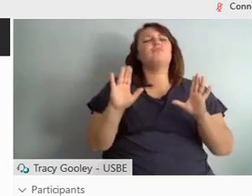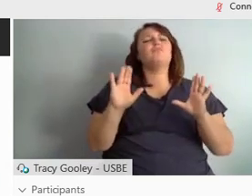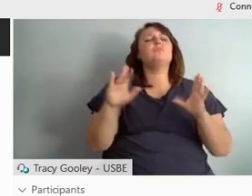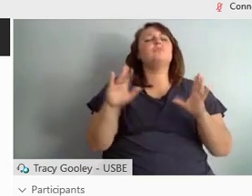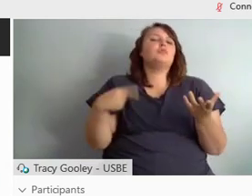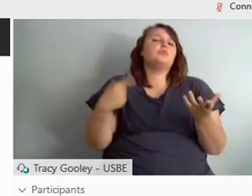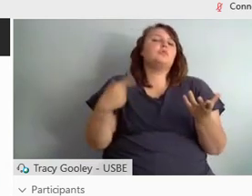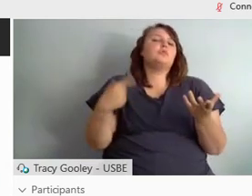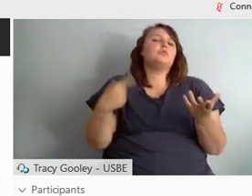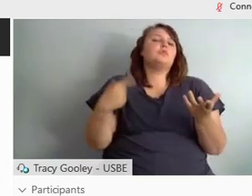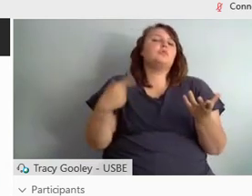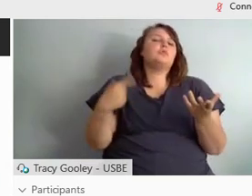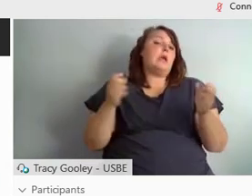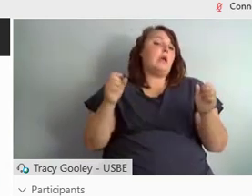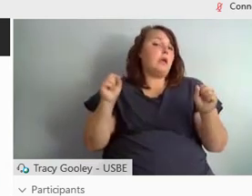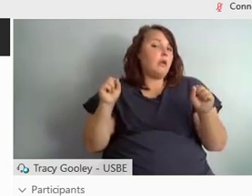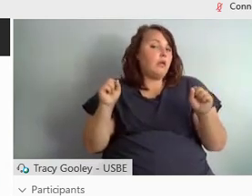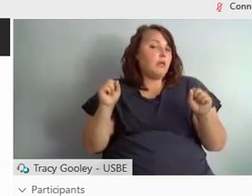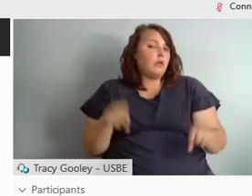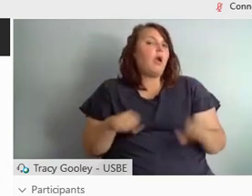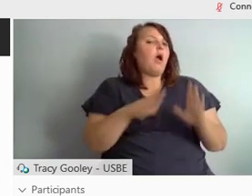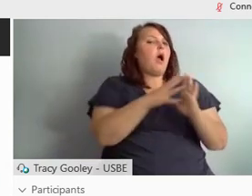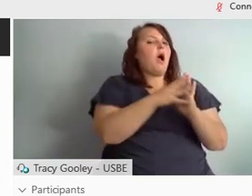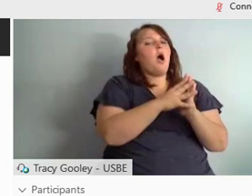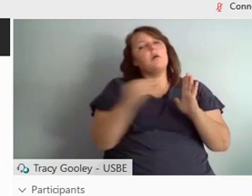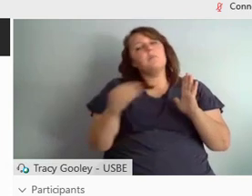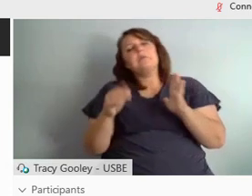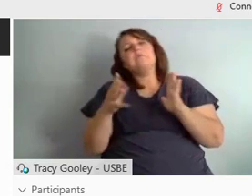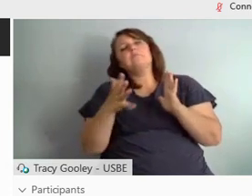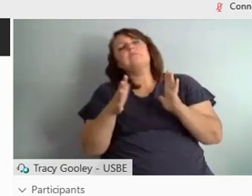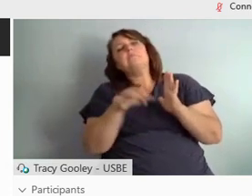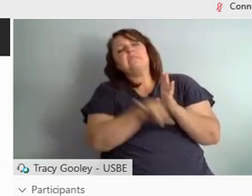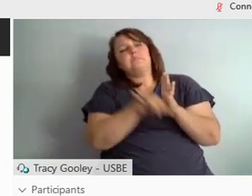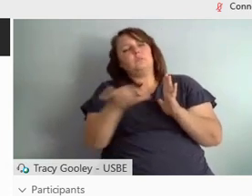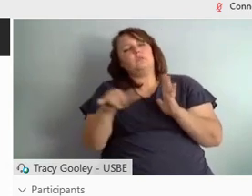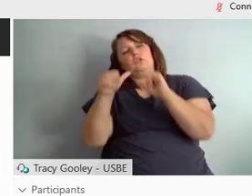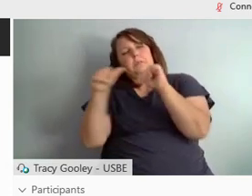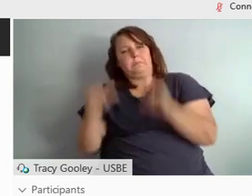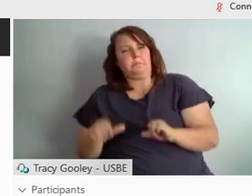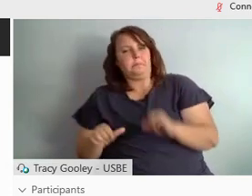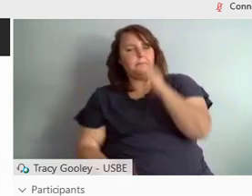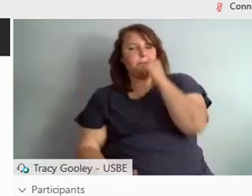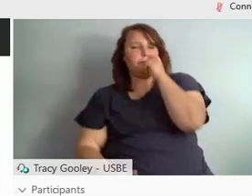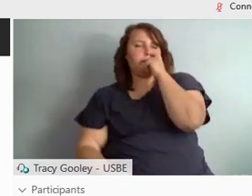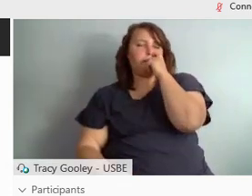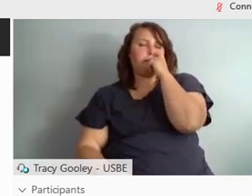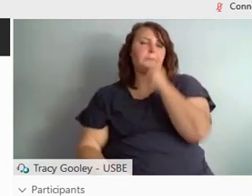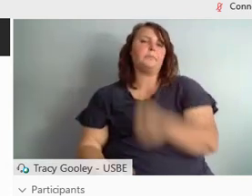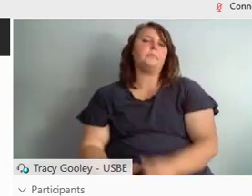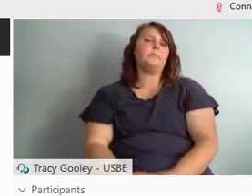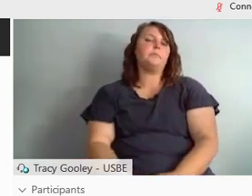looking to see, are they able to replicate the properties of shapes?